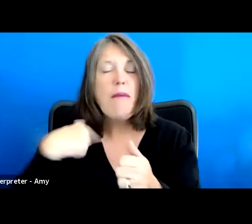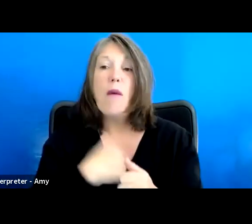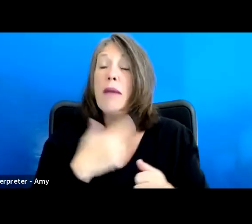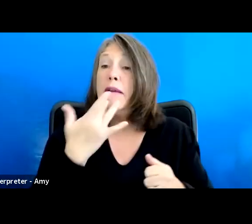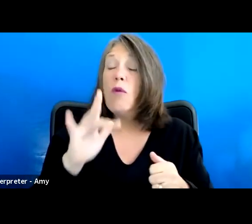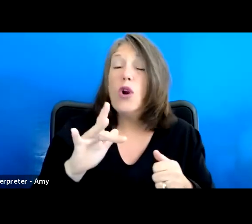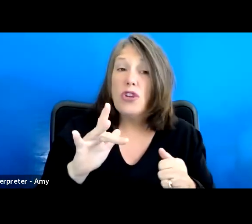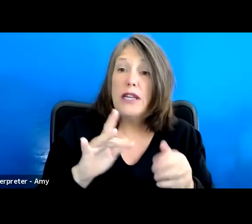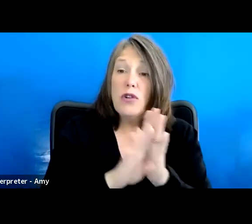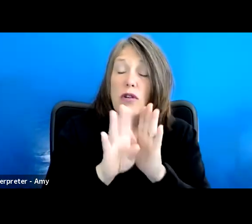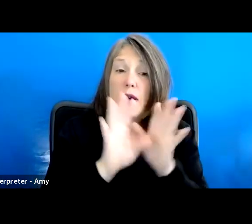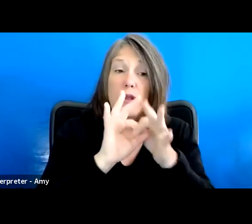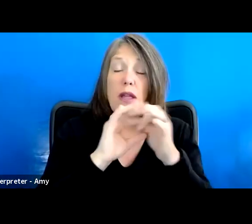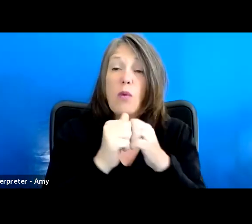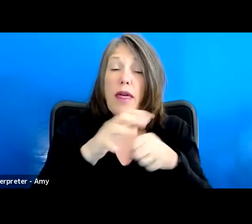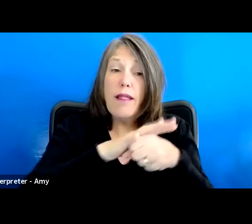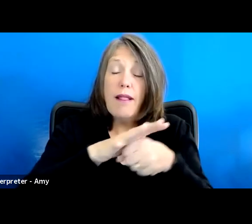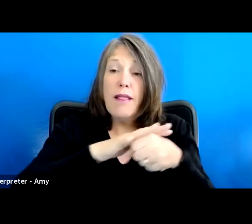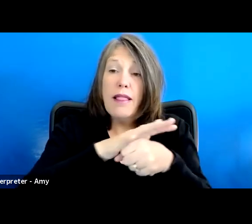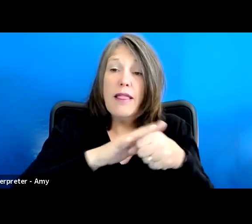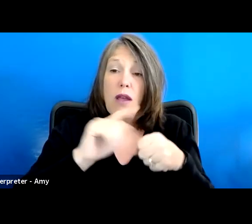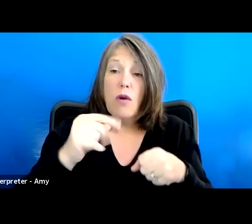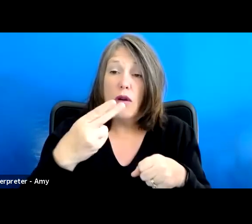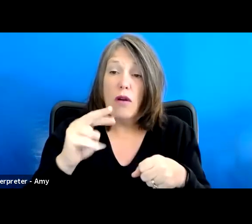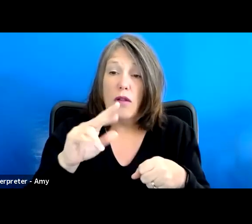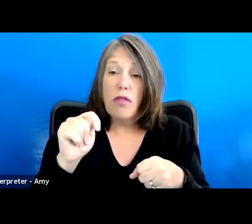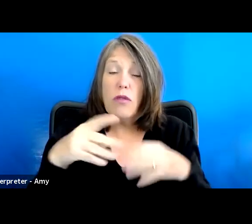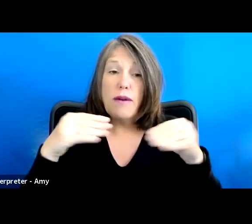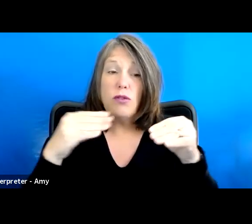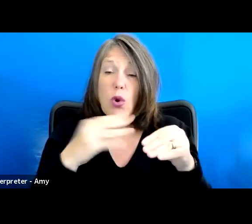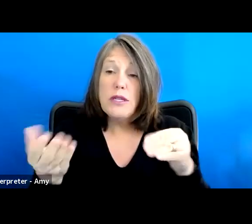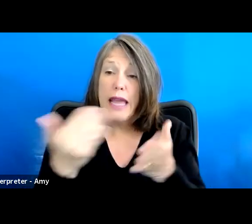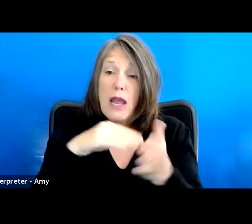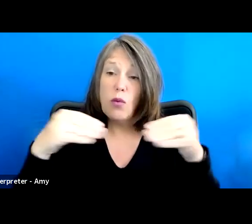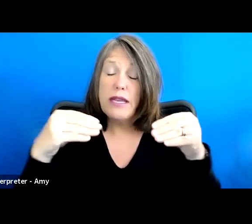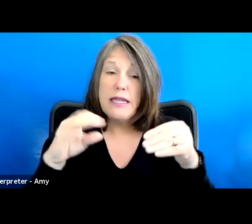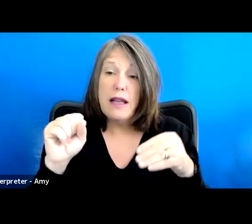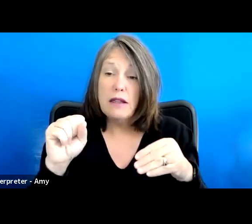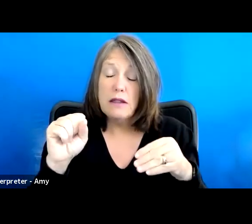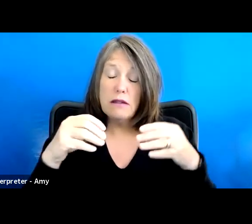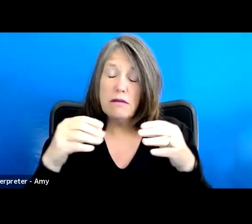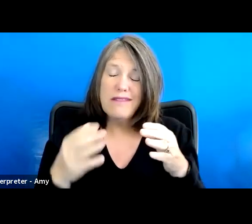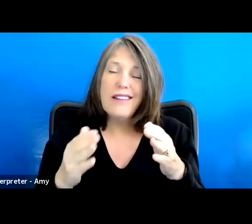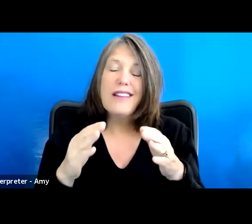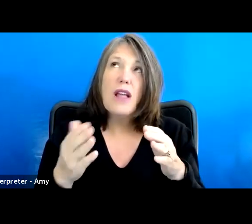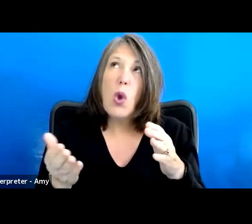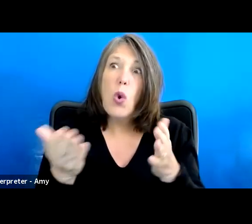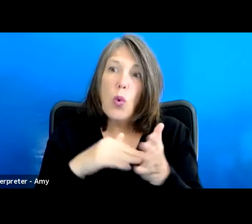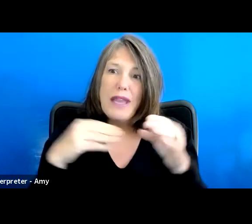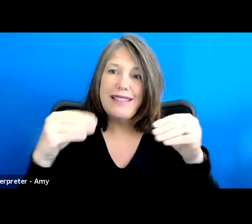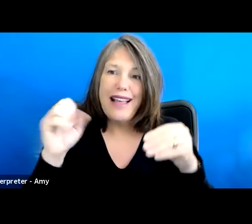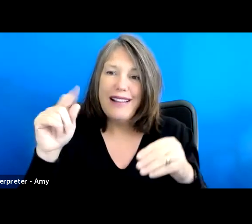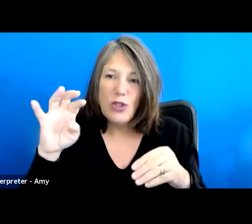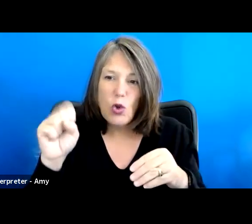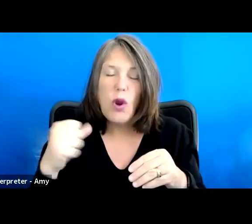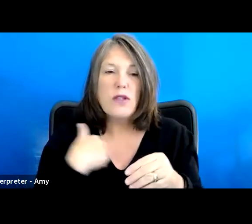develop relationships with local thrift stores and resale stores. So we have a relationship with them at this point that